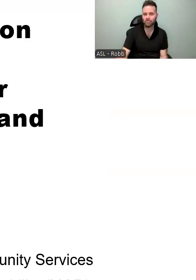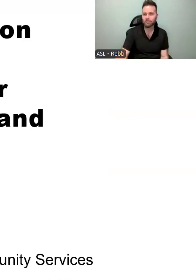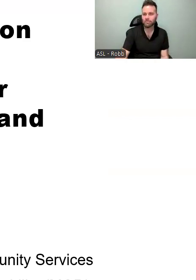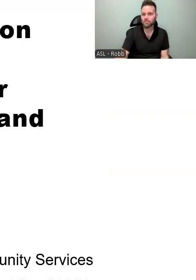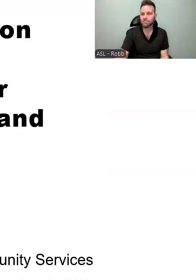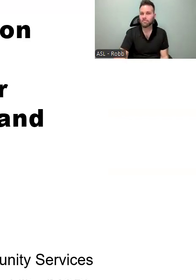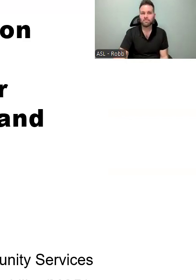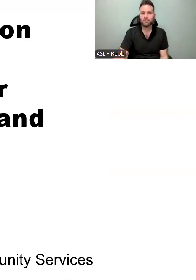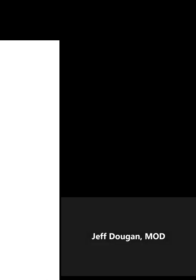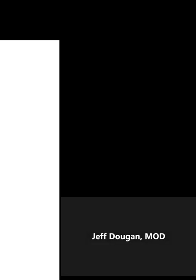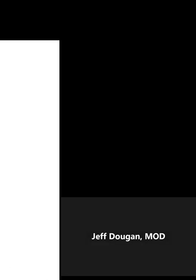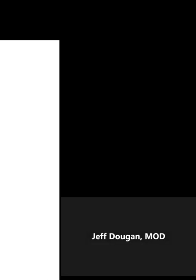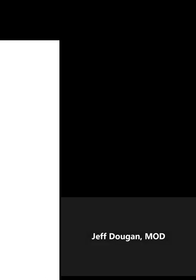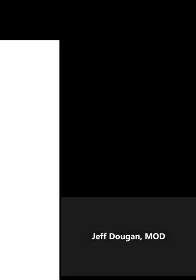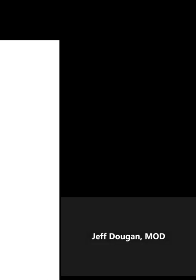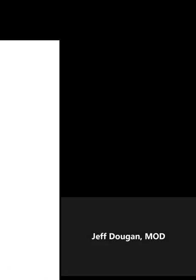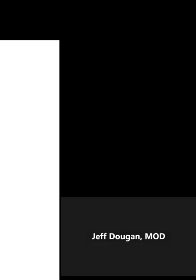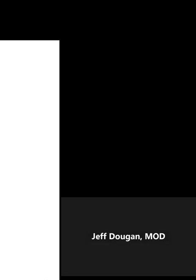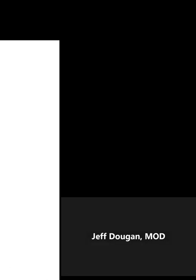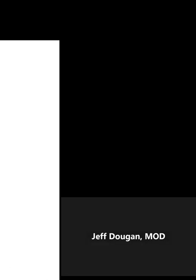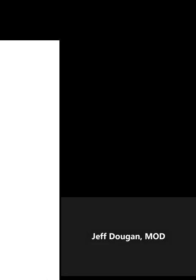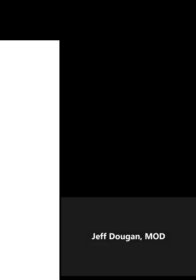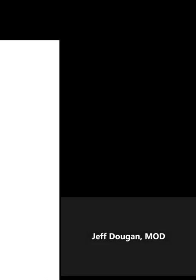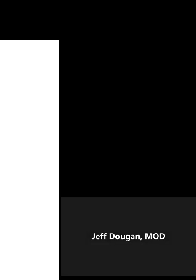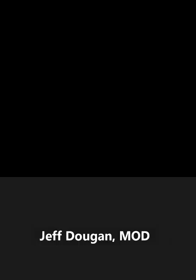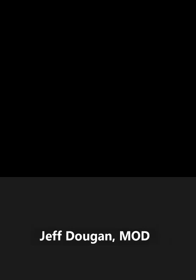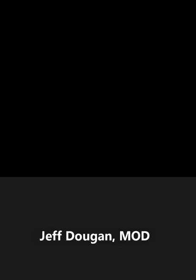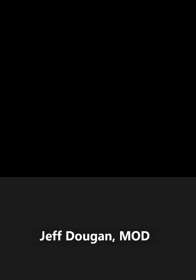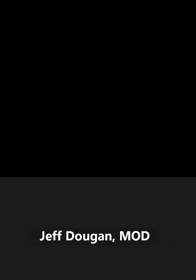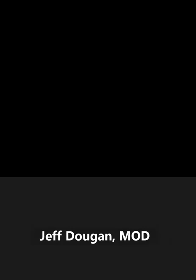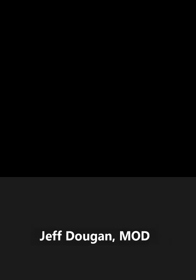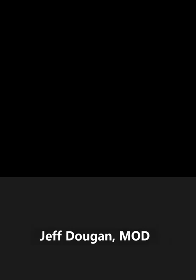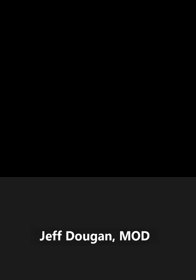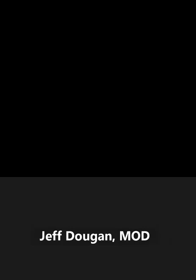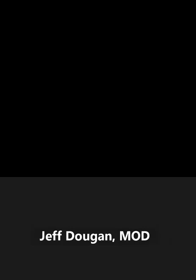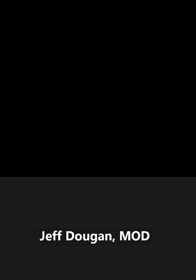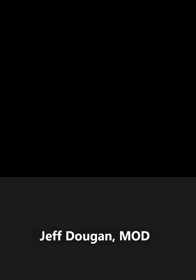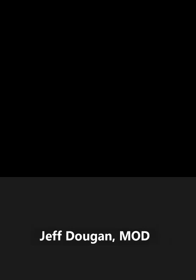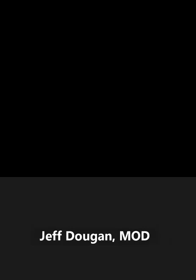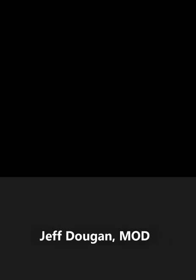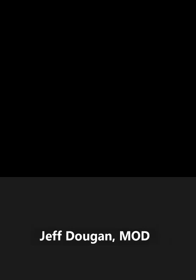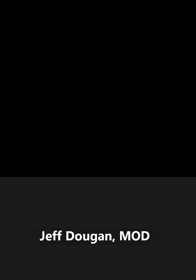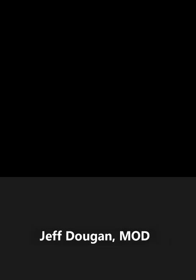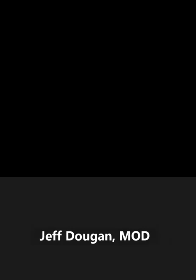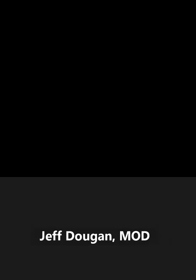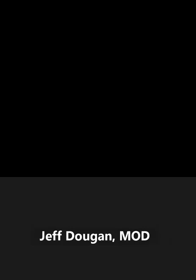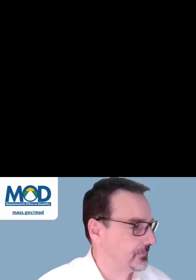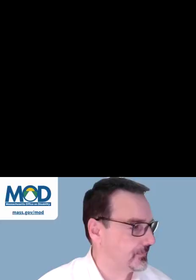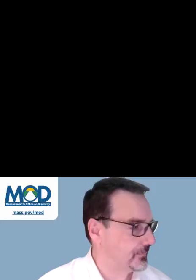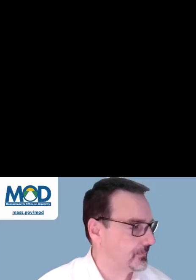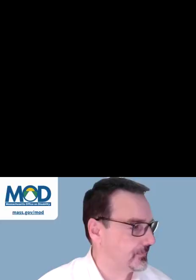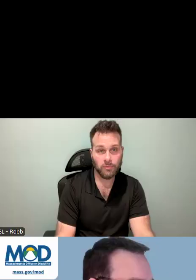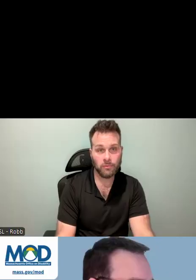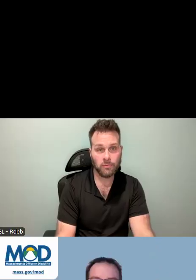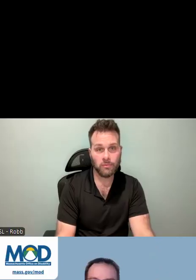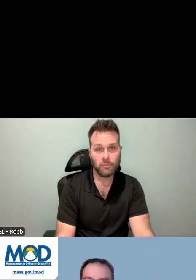Where is all that? I'm so sorry. Just give me a moment. Start video. There we go.